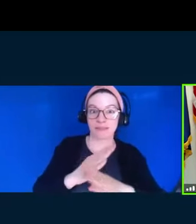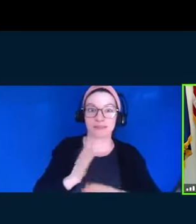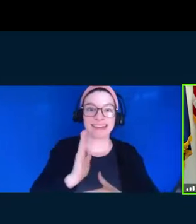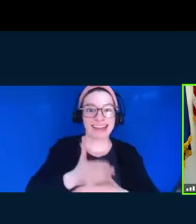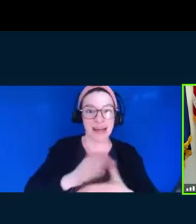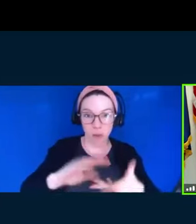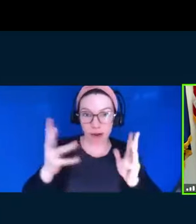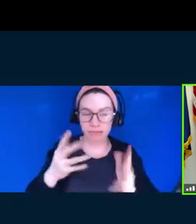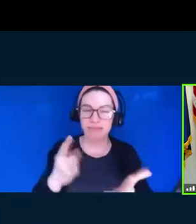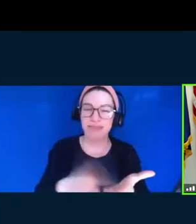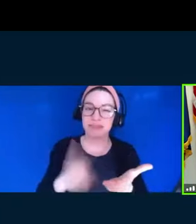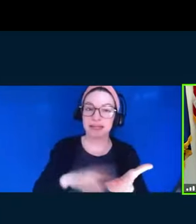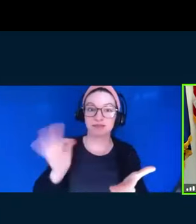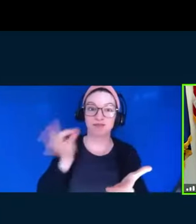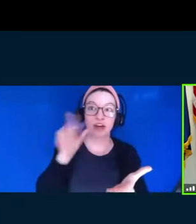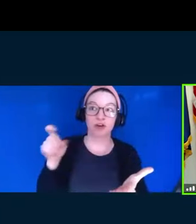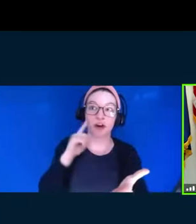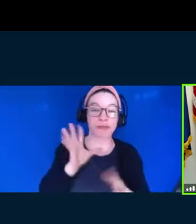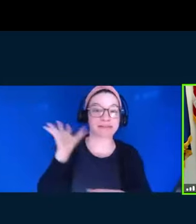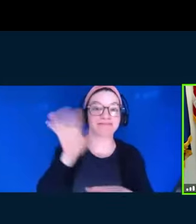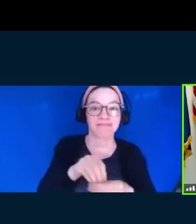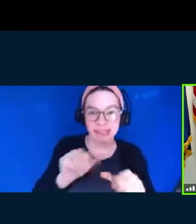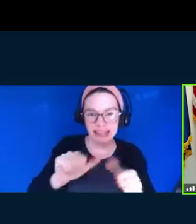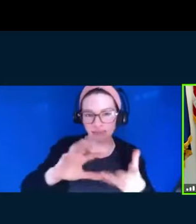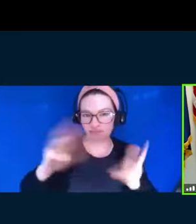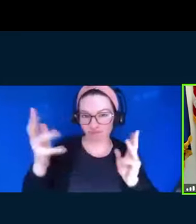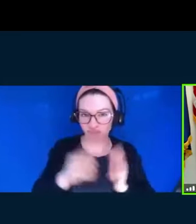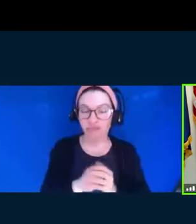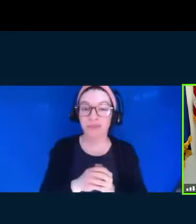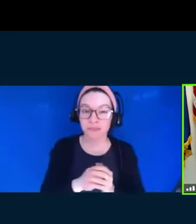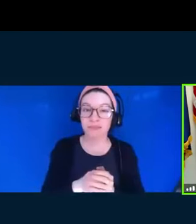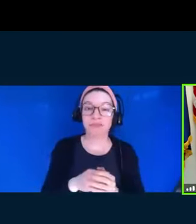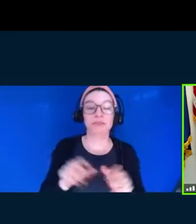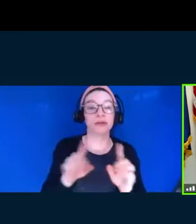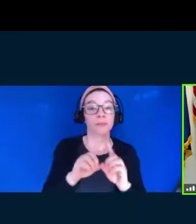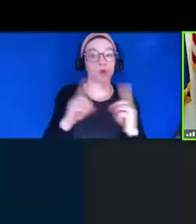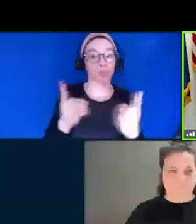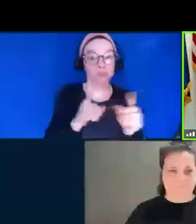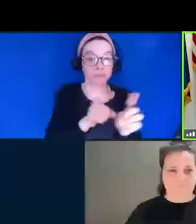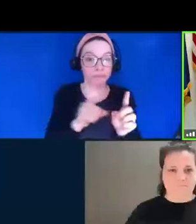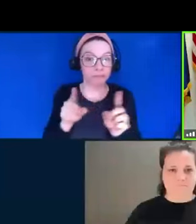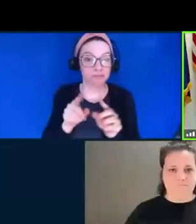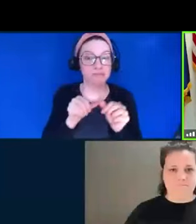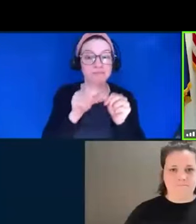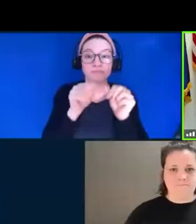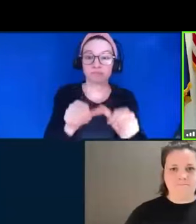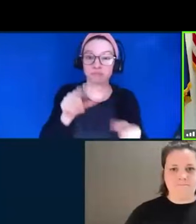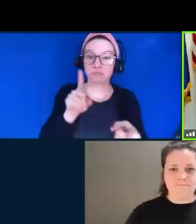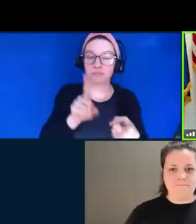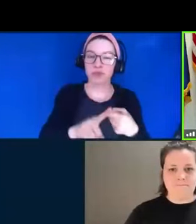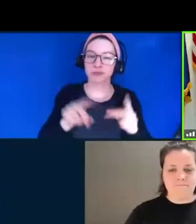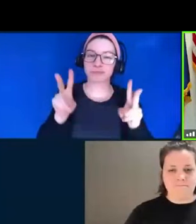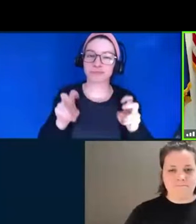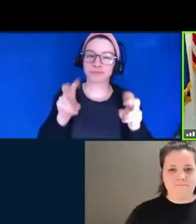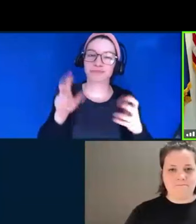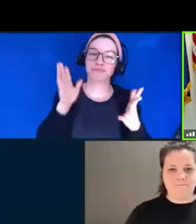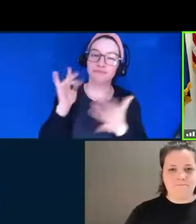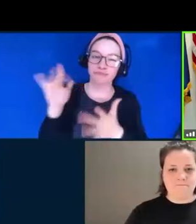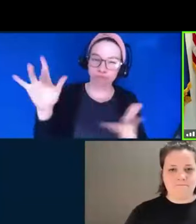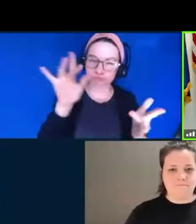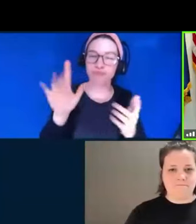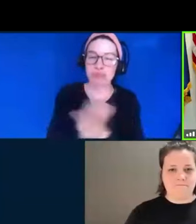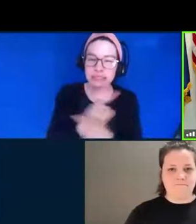difficult when the federal government steps in here. So within that, the department is also continuing to what we call our roadshow, where we're traveling the country,